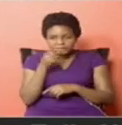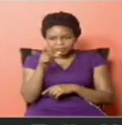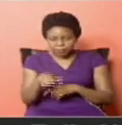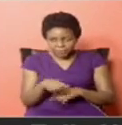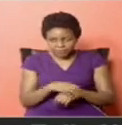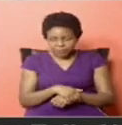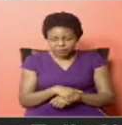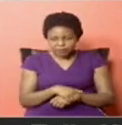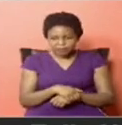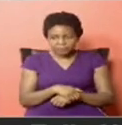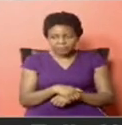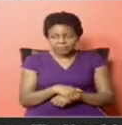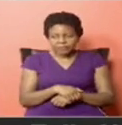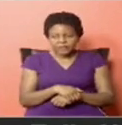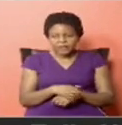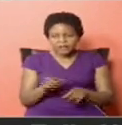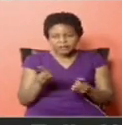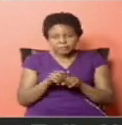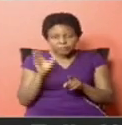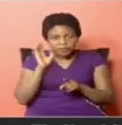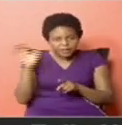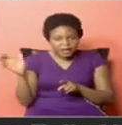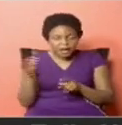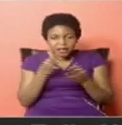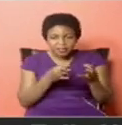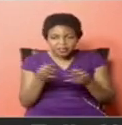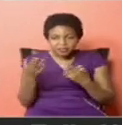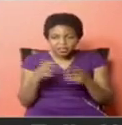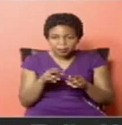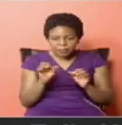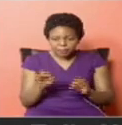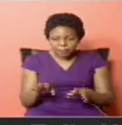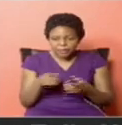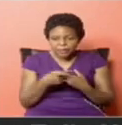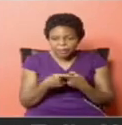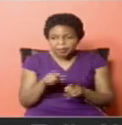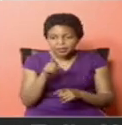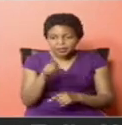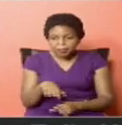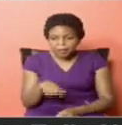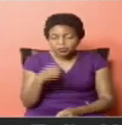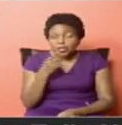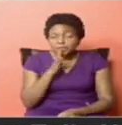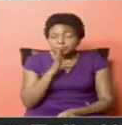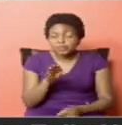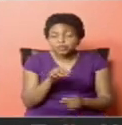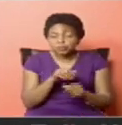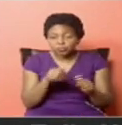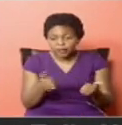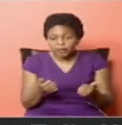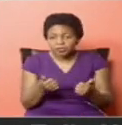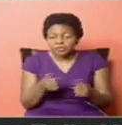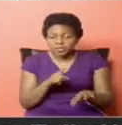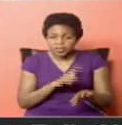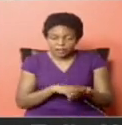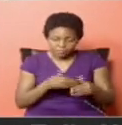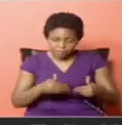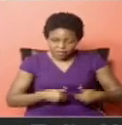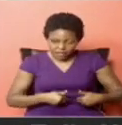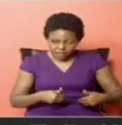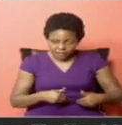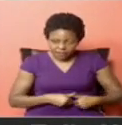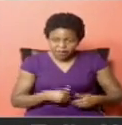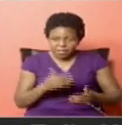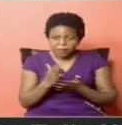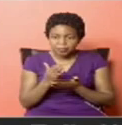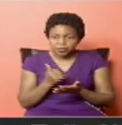will not hear the things going on around. But a person who has been very normal in early life, because